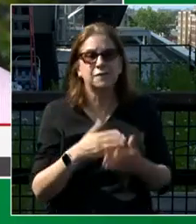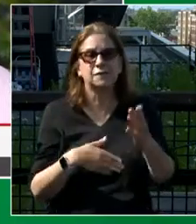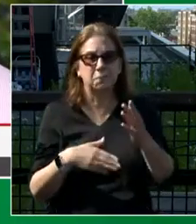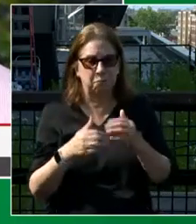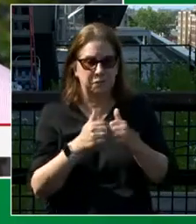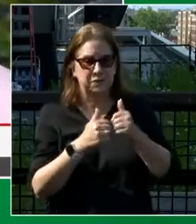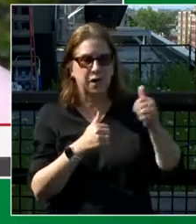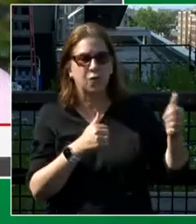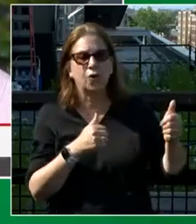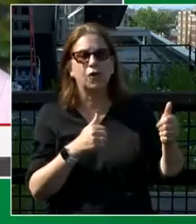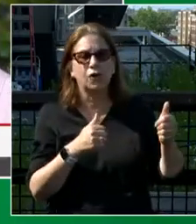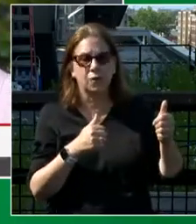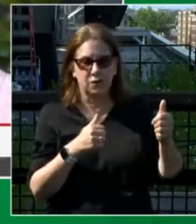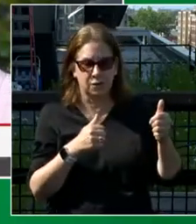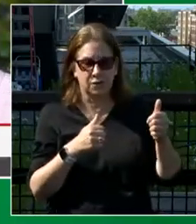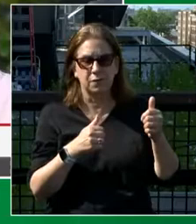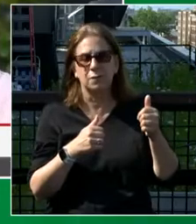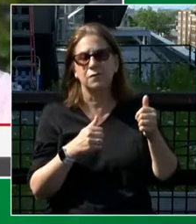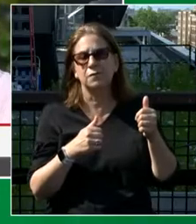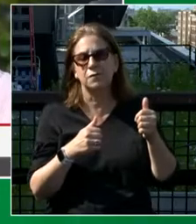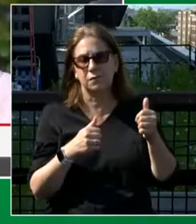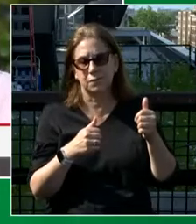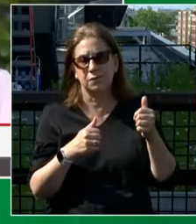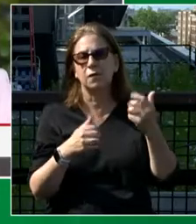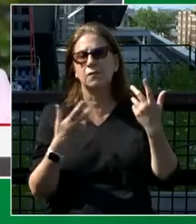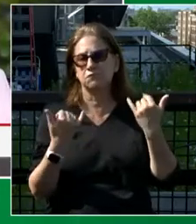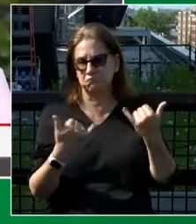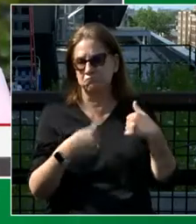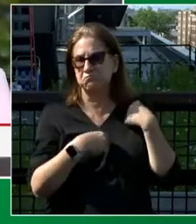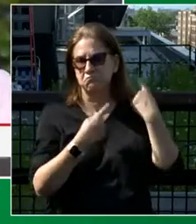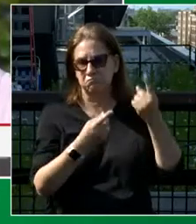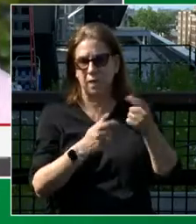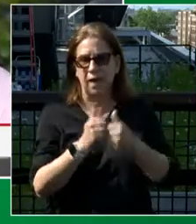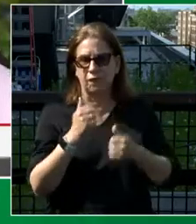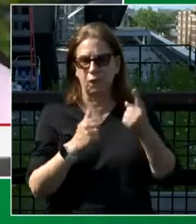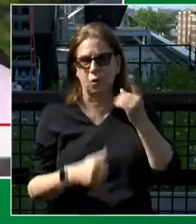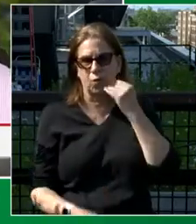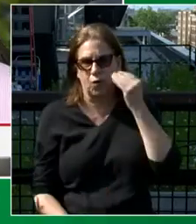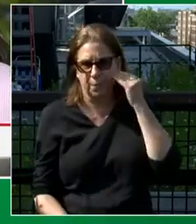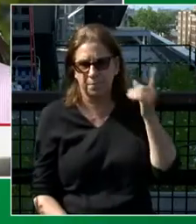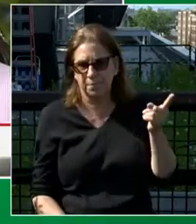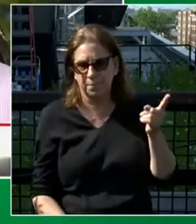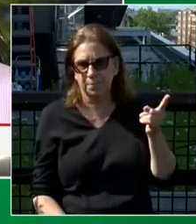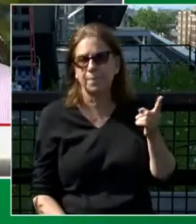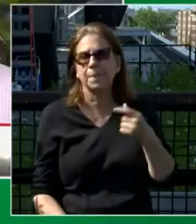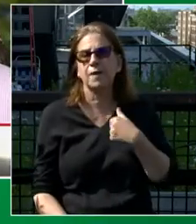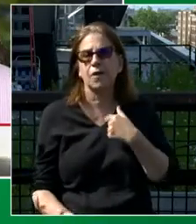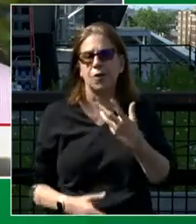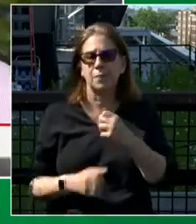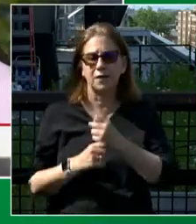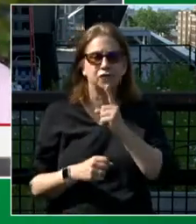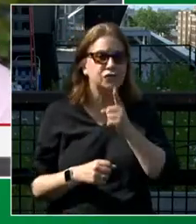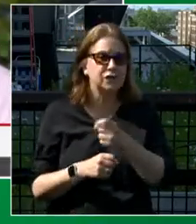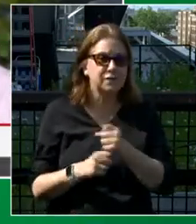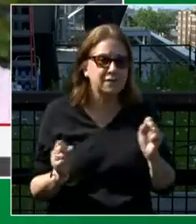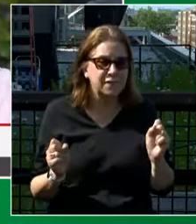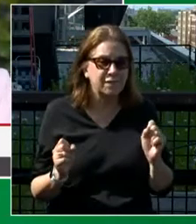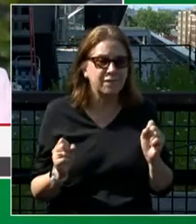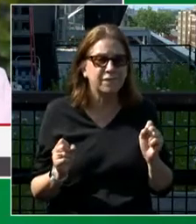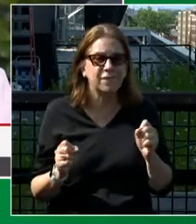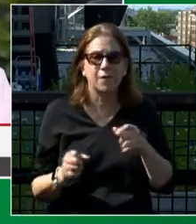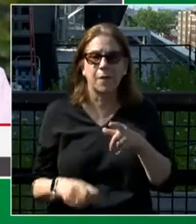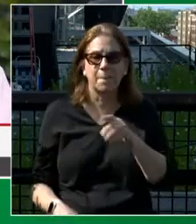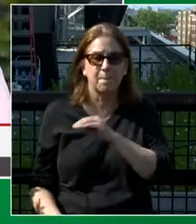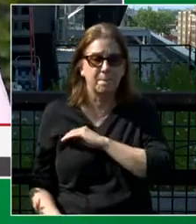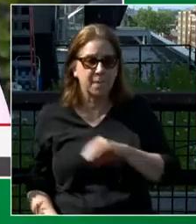safe. We understood that the mayor was out there in front of this issue. We wanted to continue